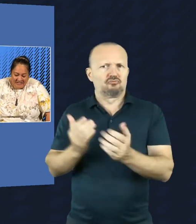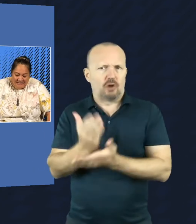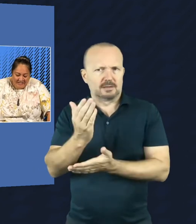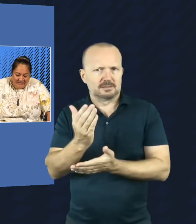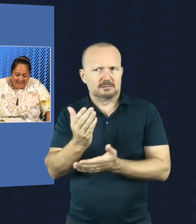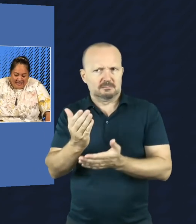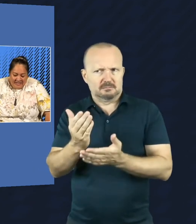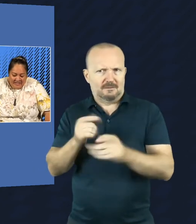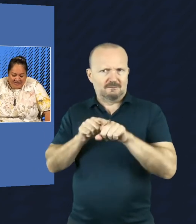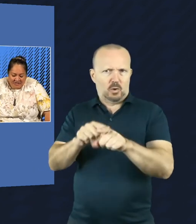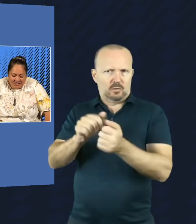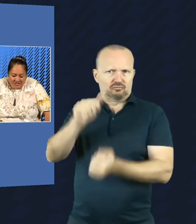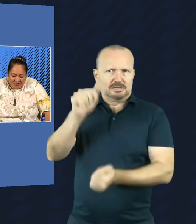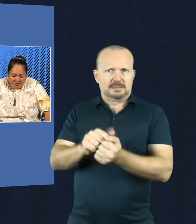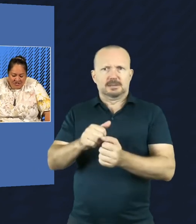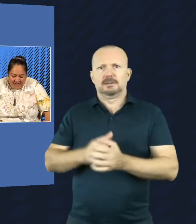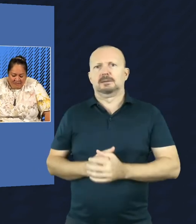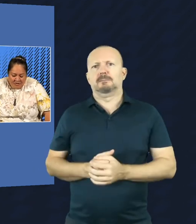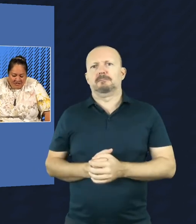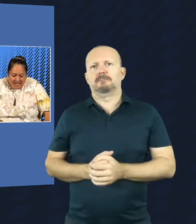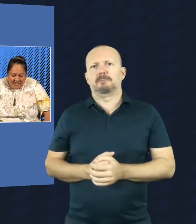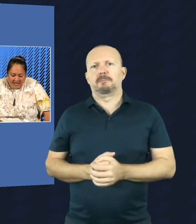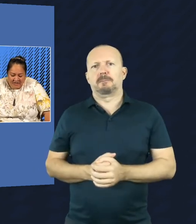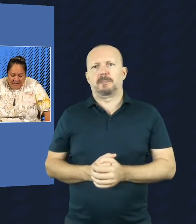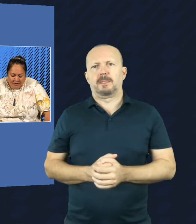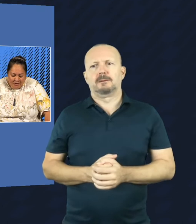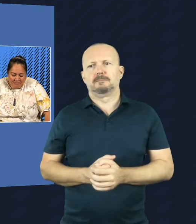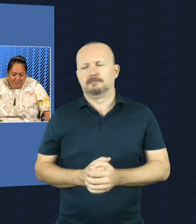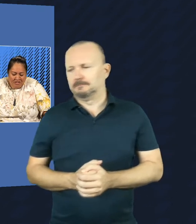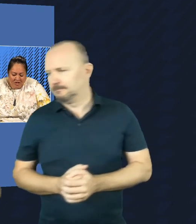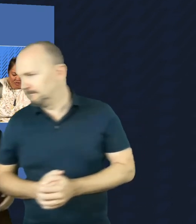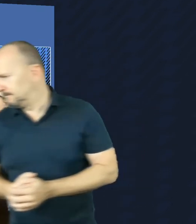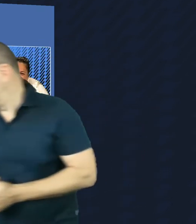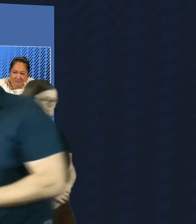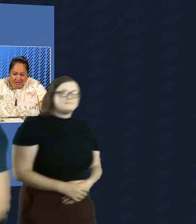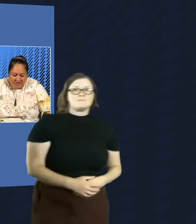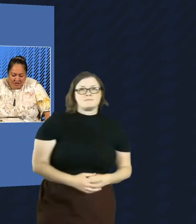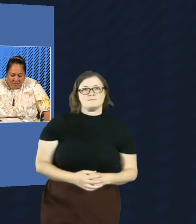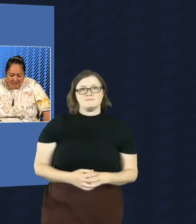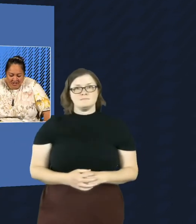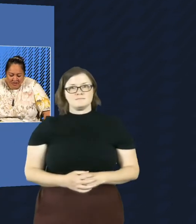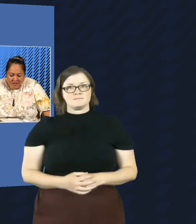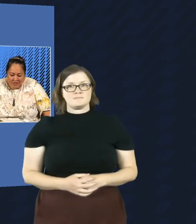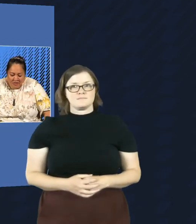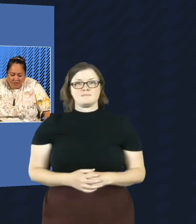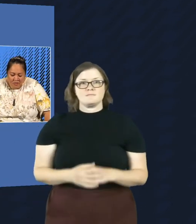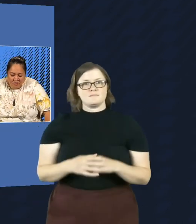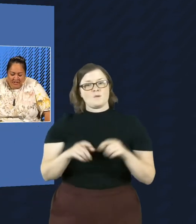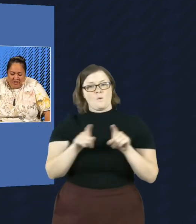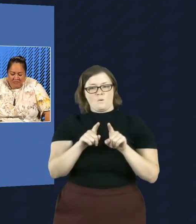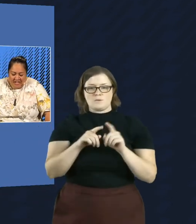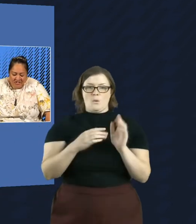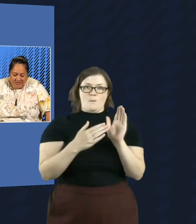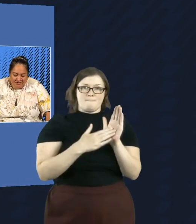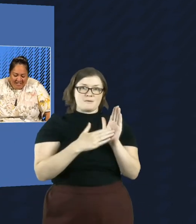tiriti. And they also said that Māori data, it may be a component of mātauranga Māori or